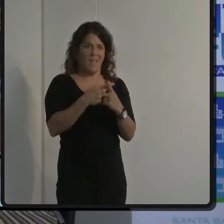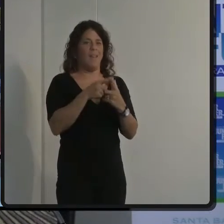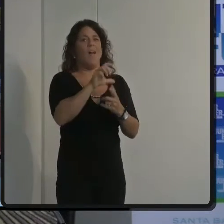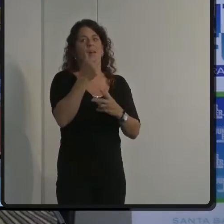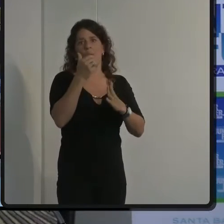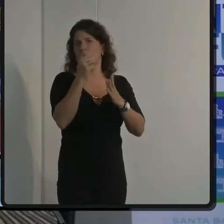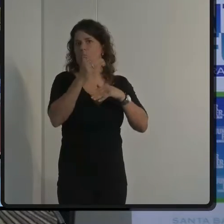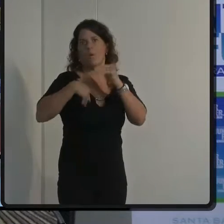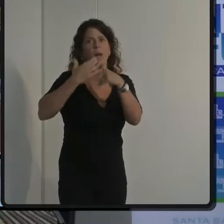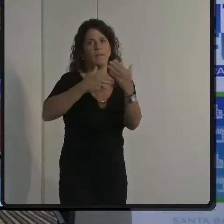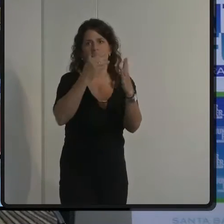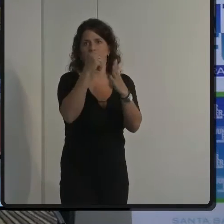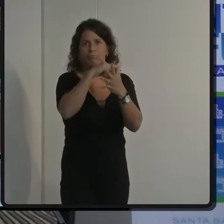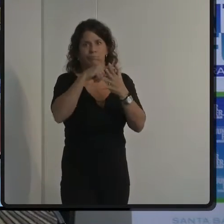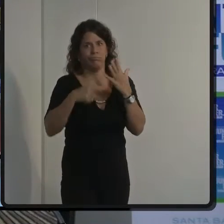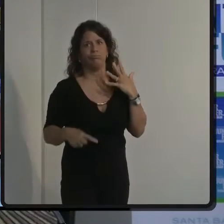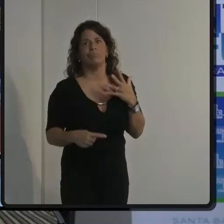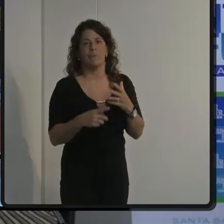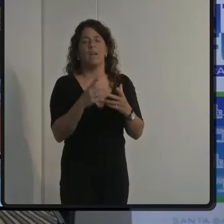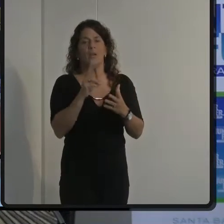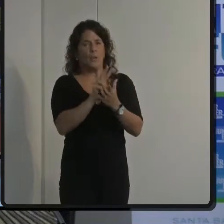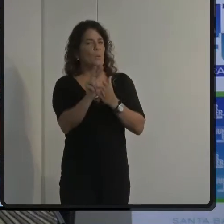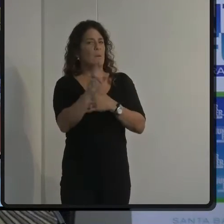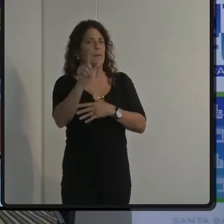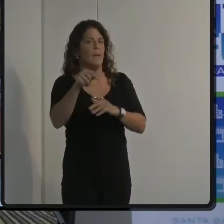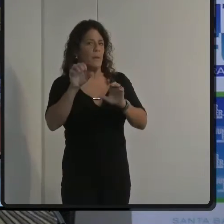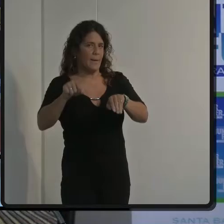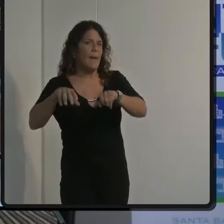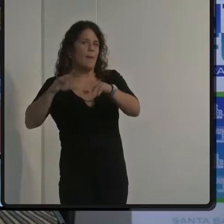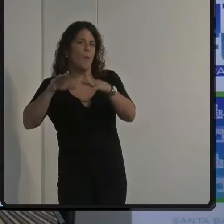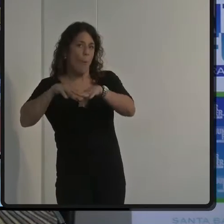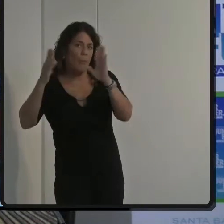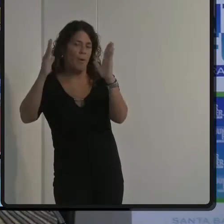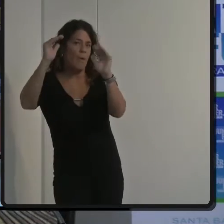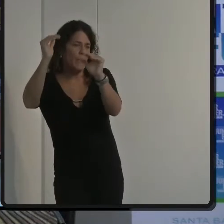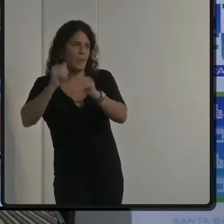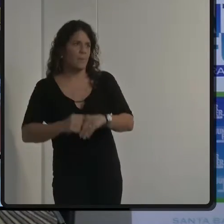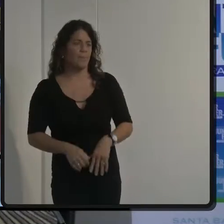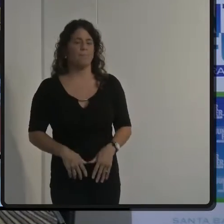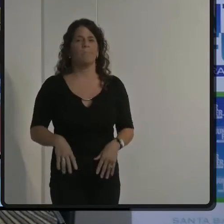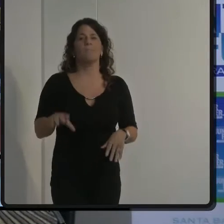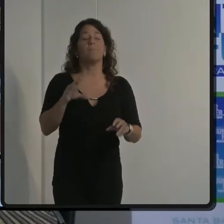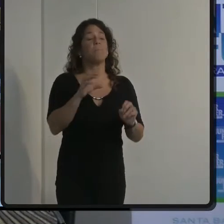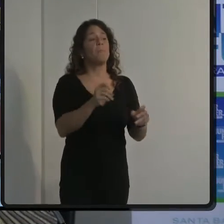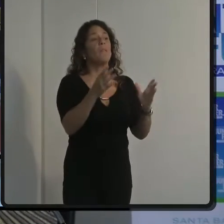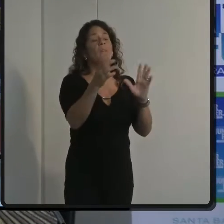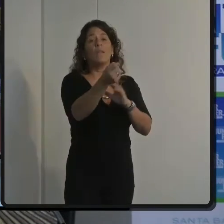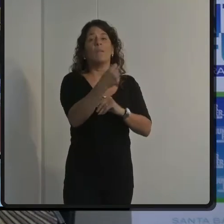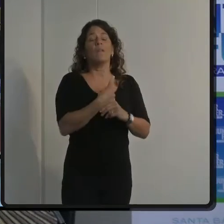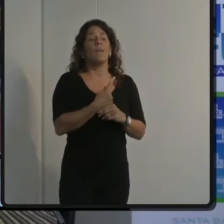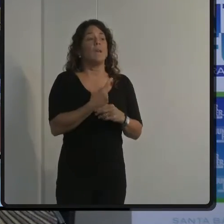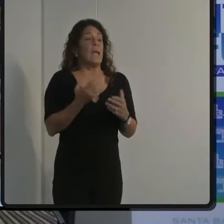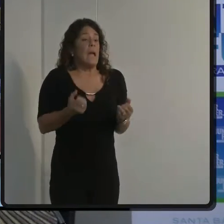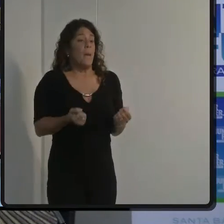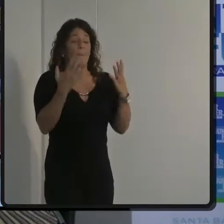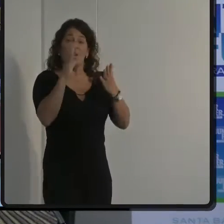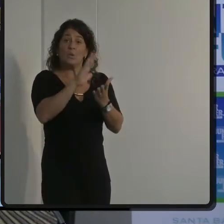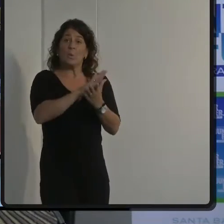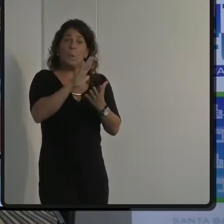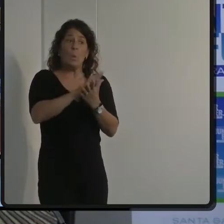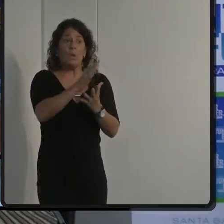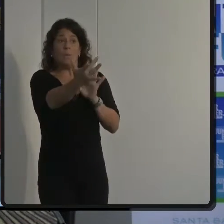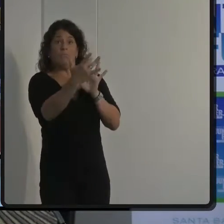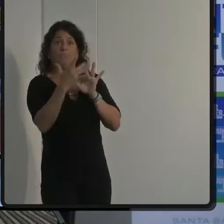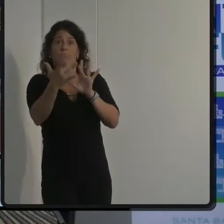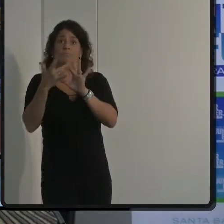then thus far, what have the questions been about this application? How many schools have reached out since you announced this on